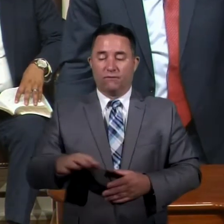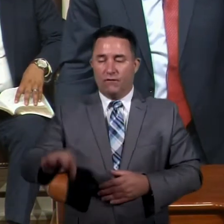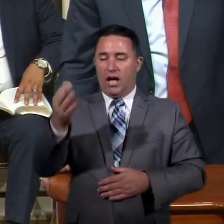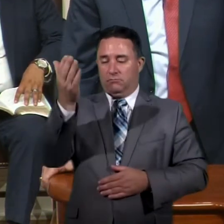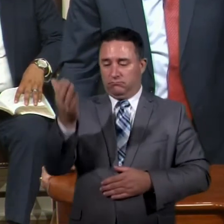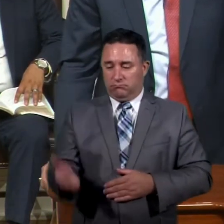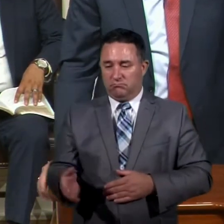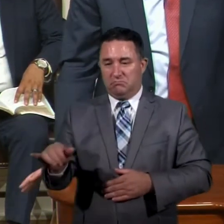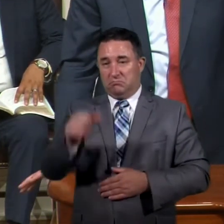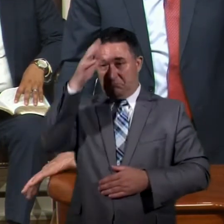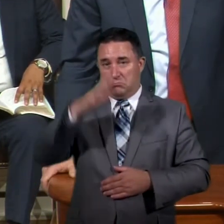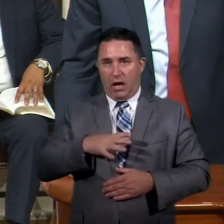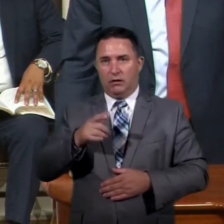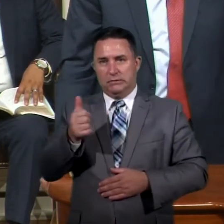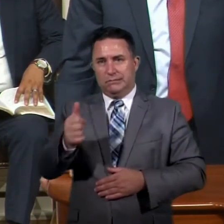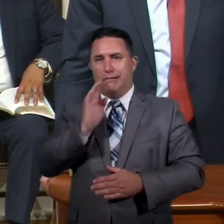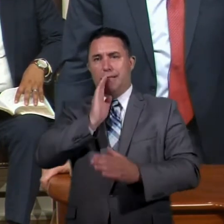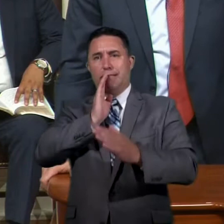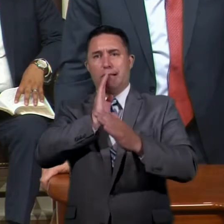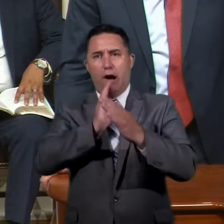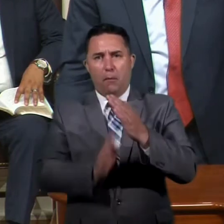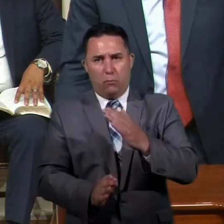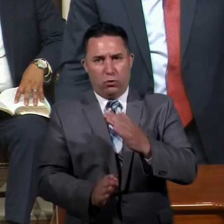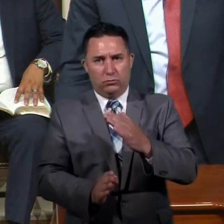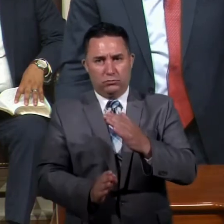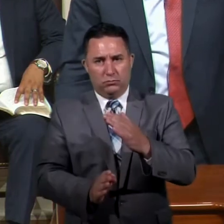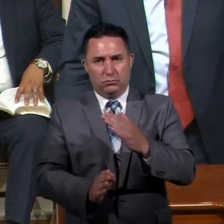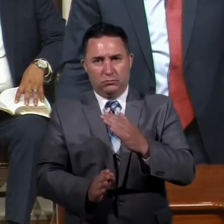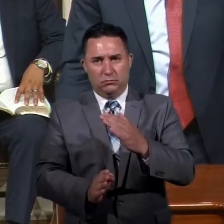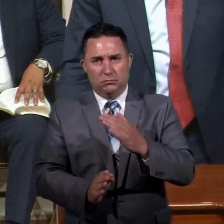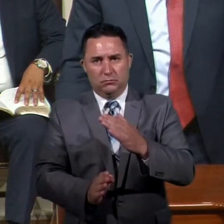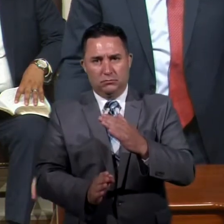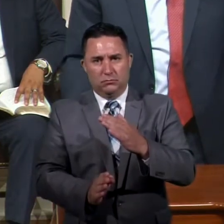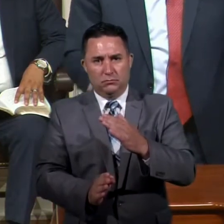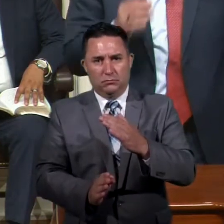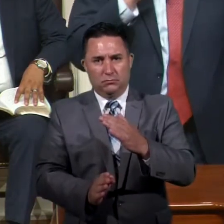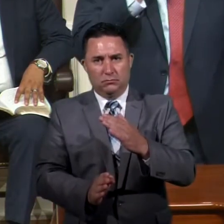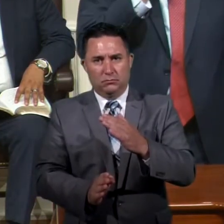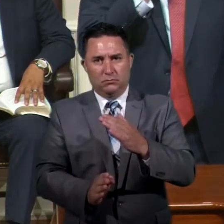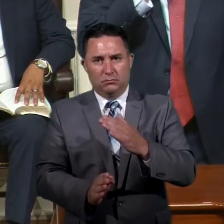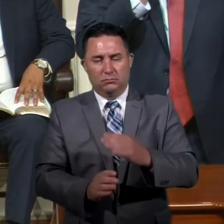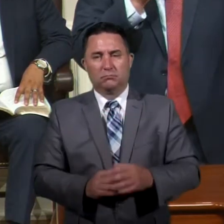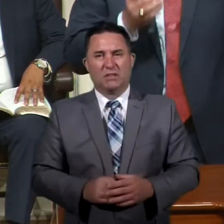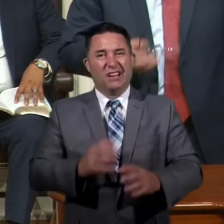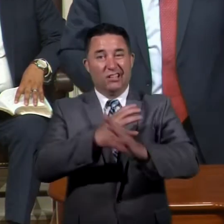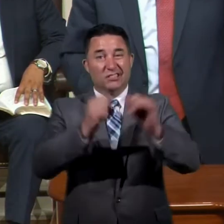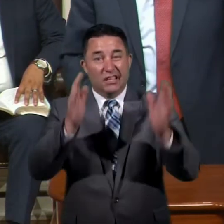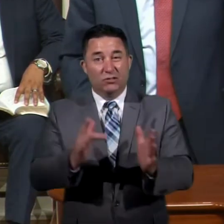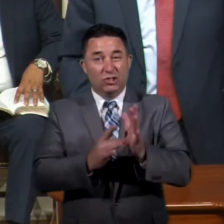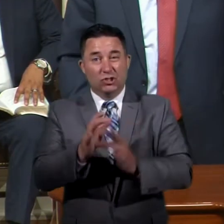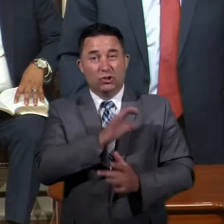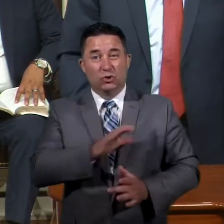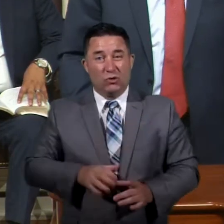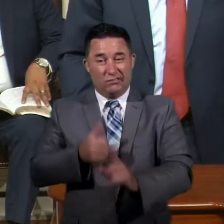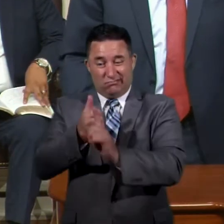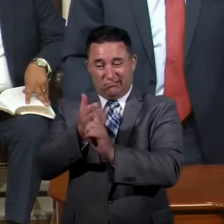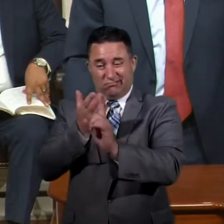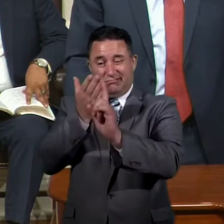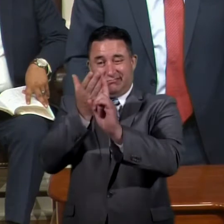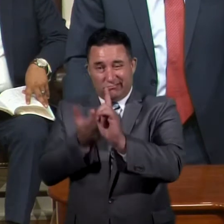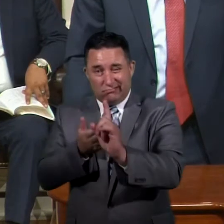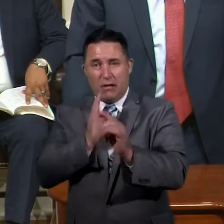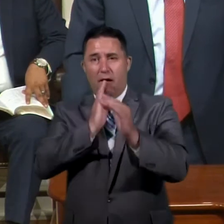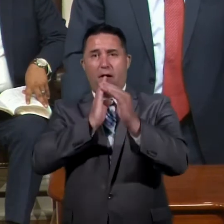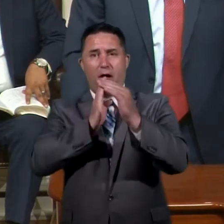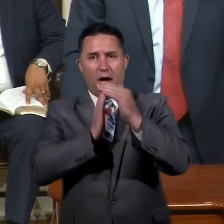in the fashion as a man, he humbled himself. Y estando en condición de hombre, se humilló a sí mismo. Our Savior, Jesus Christ, humbled himself.